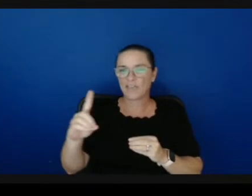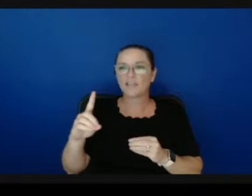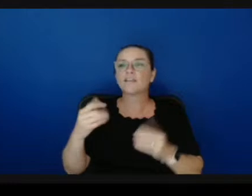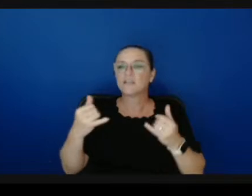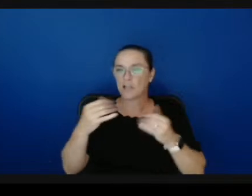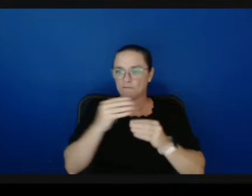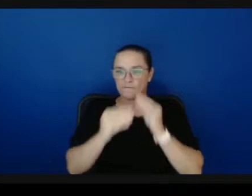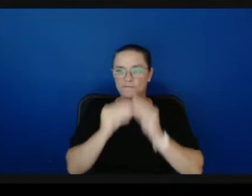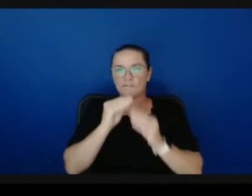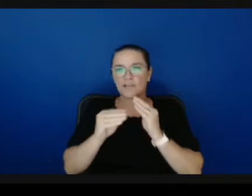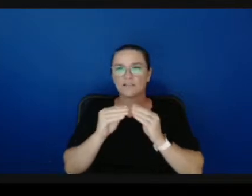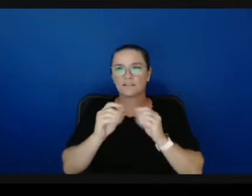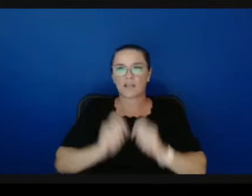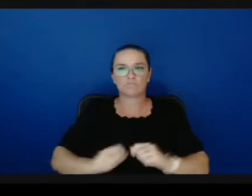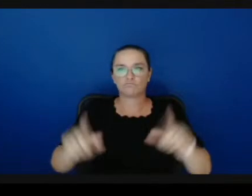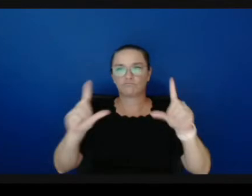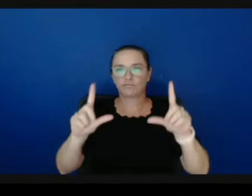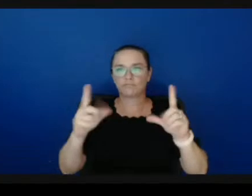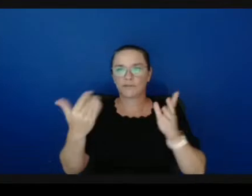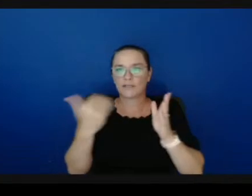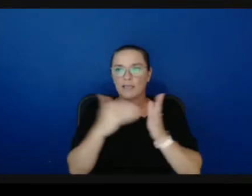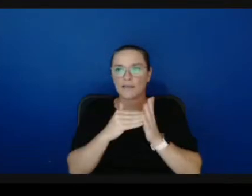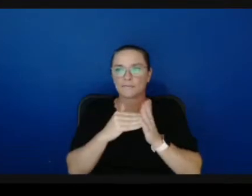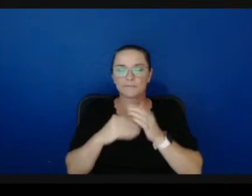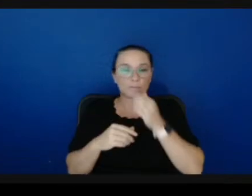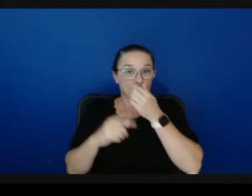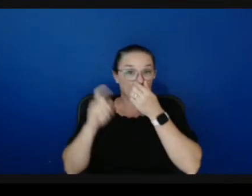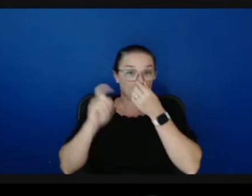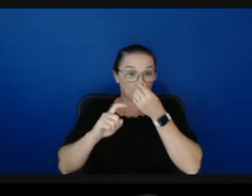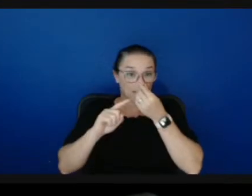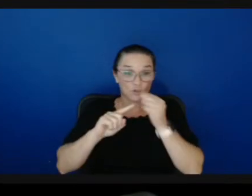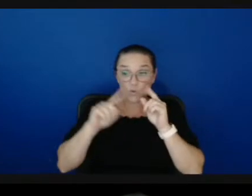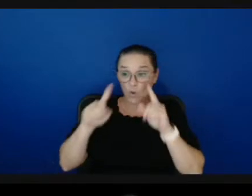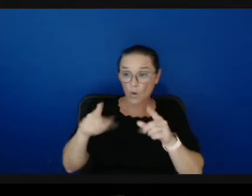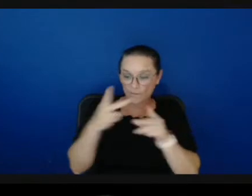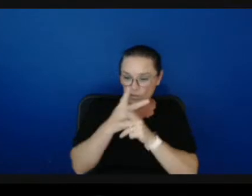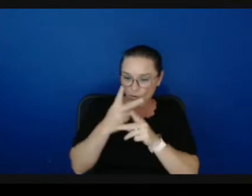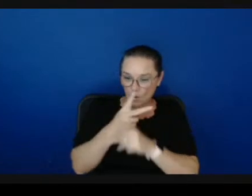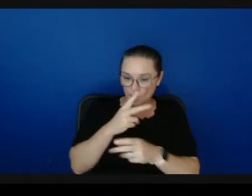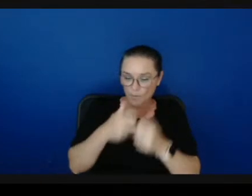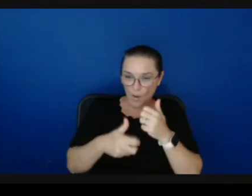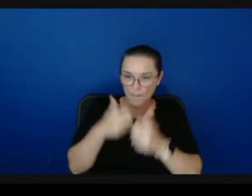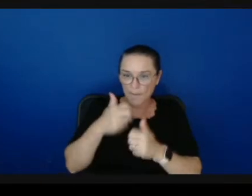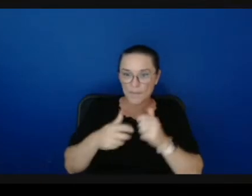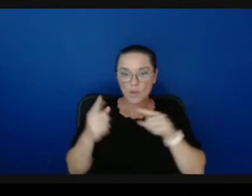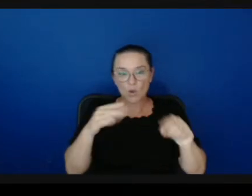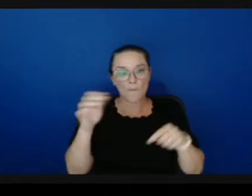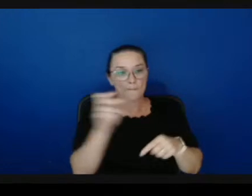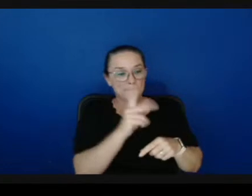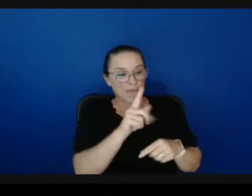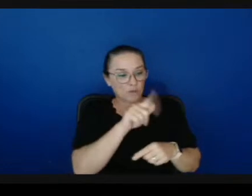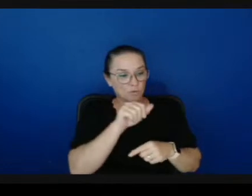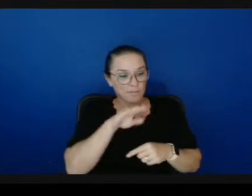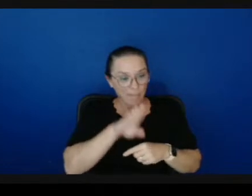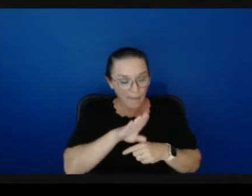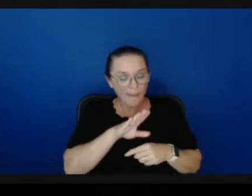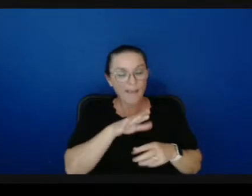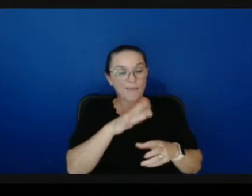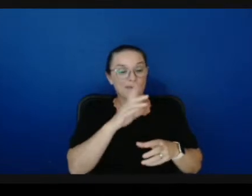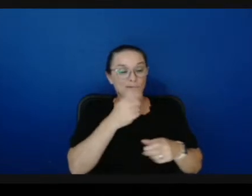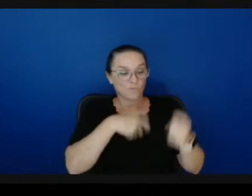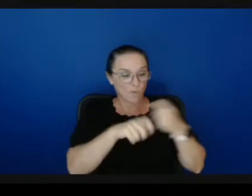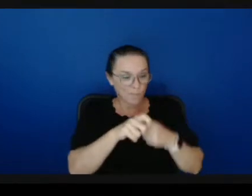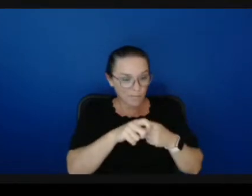online. They had actually had to go out, identify the issue, go back to the lab, get a replacement